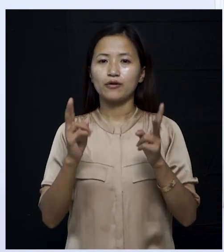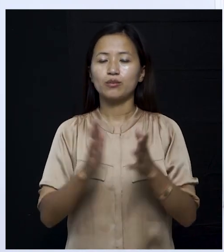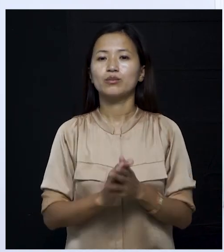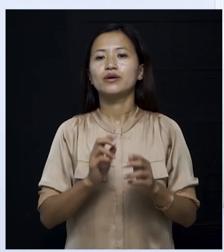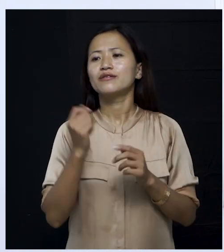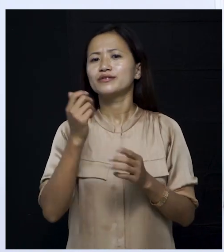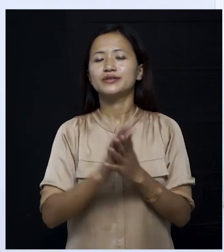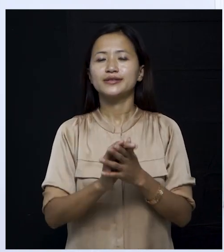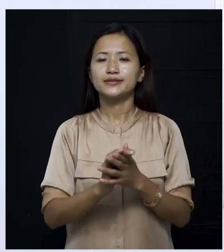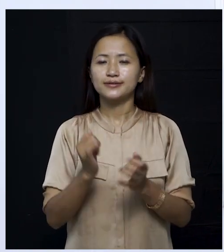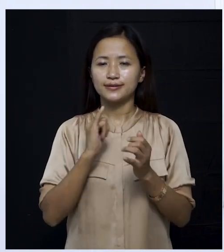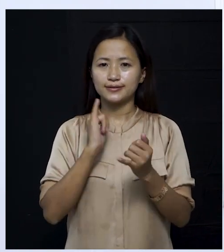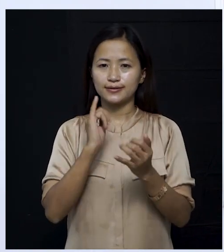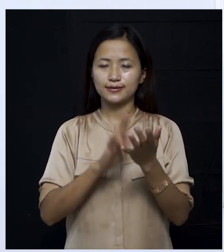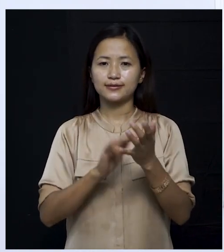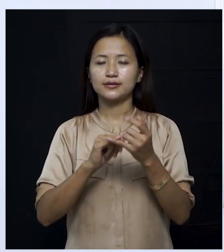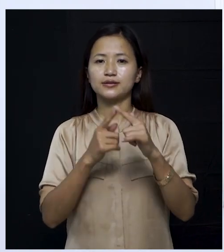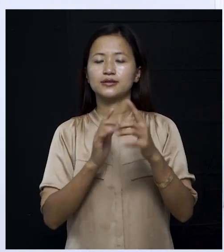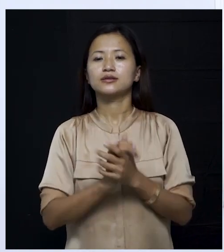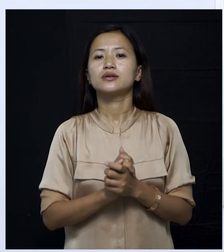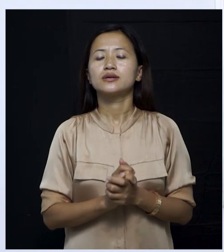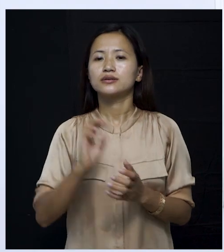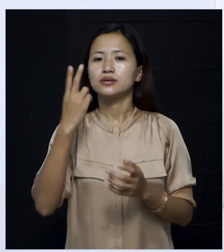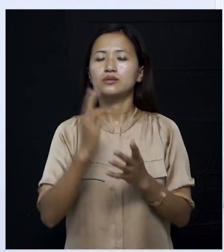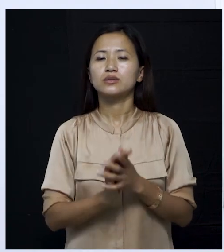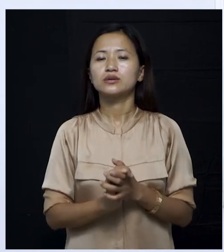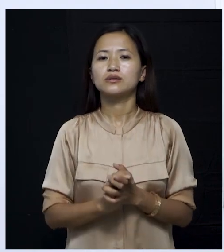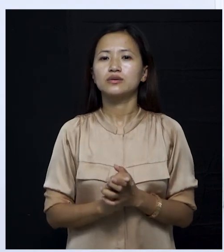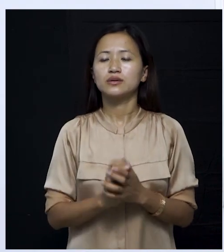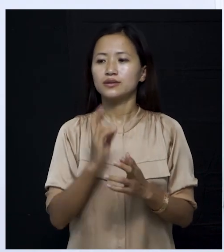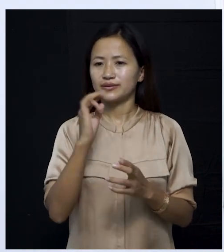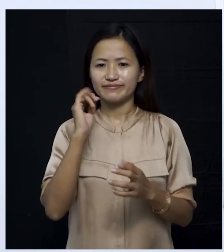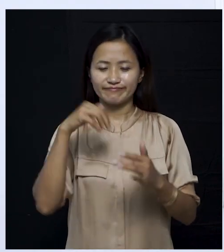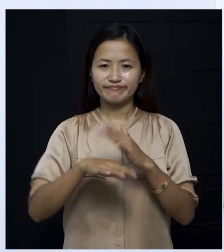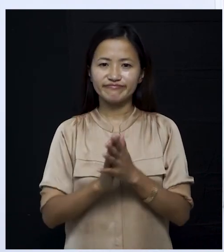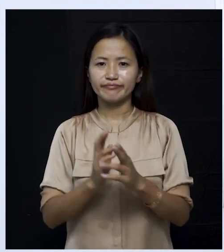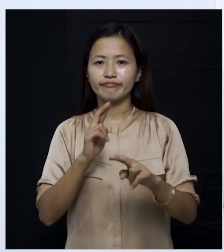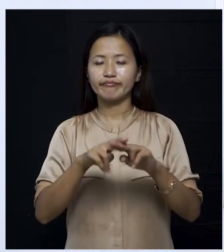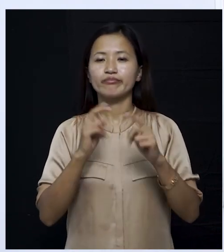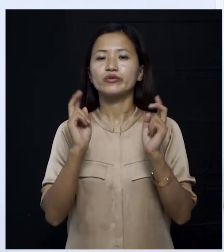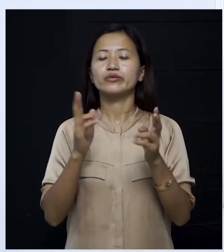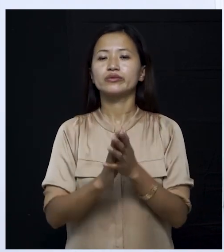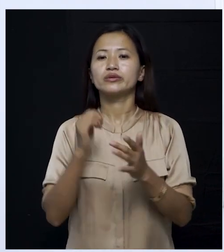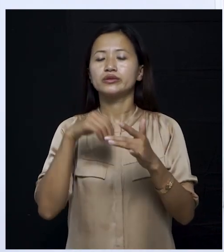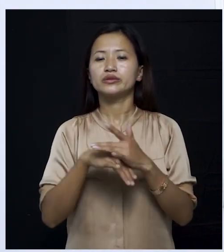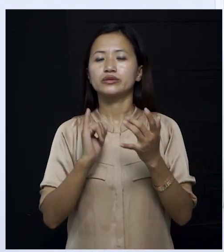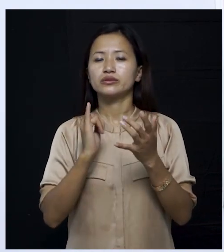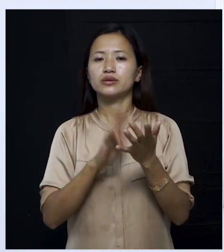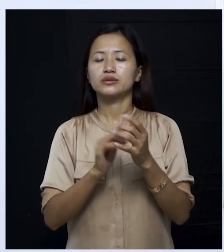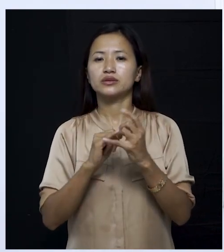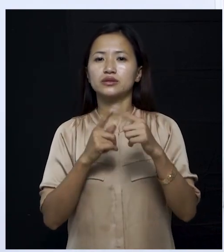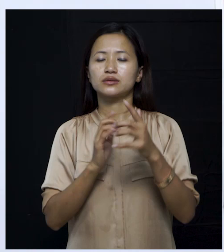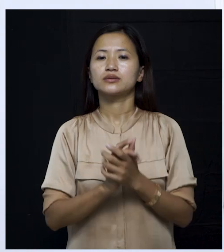financial institution, and the second one is called as the informal, okay, financial institution.